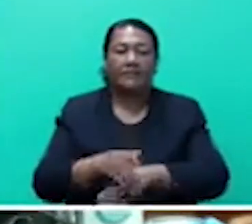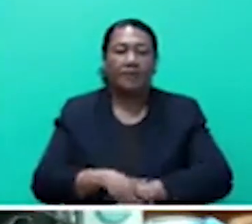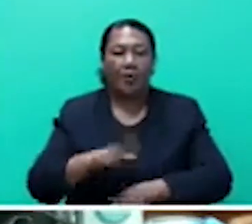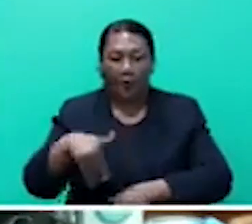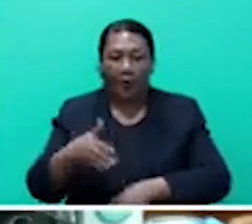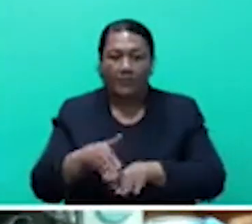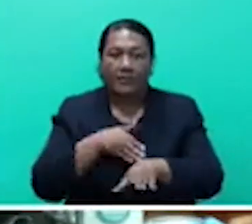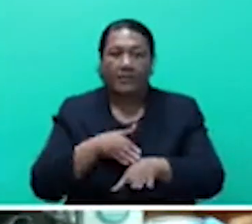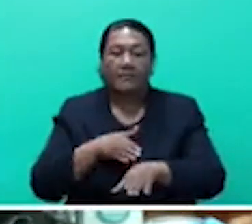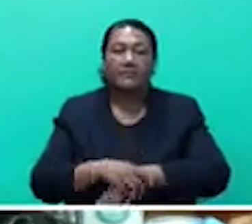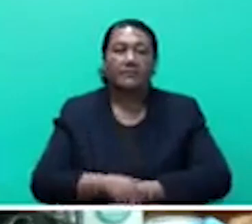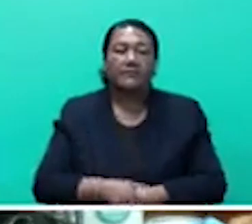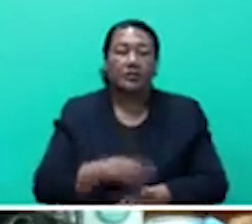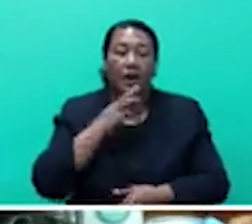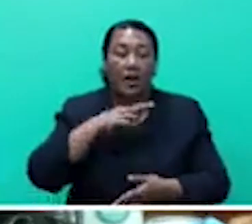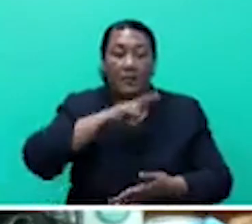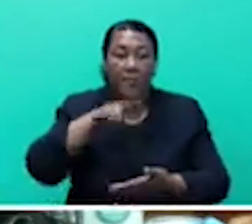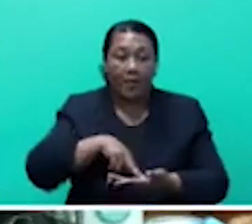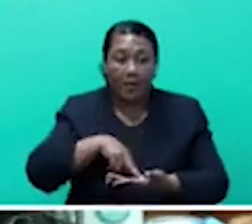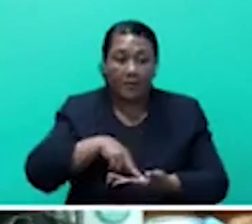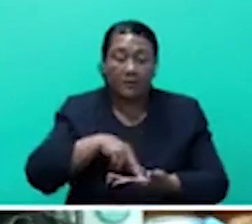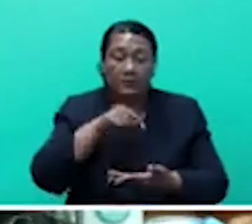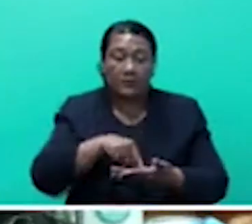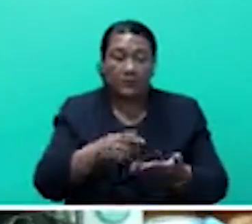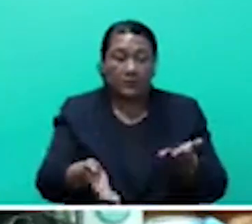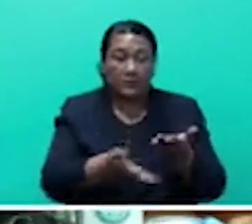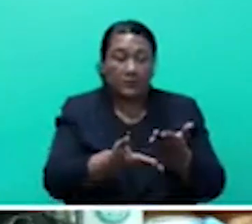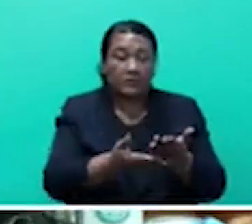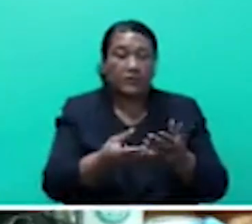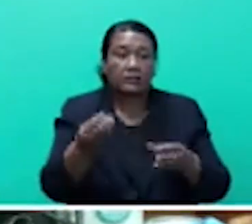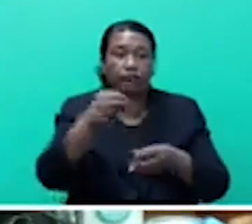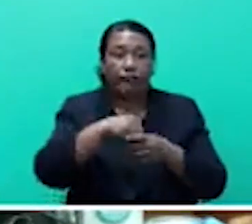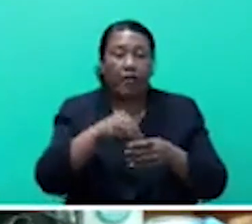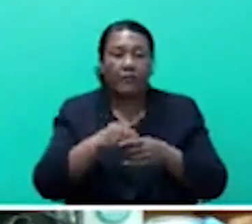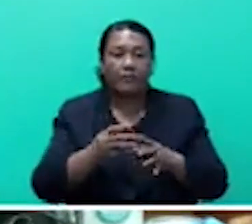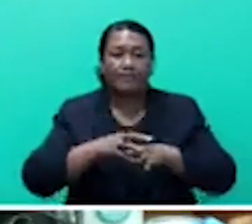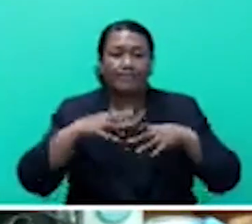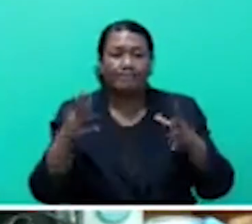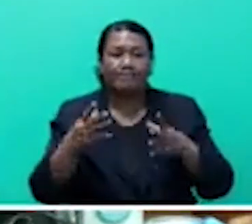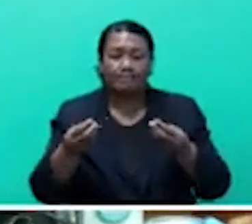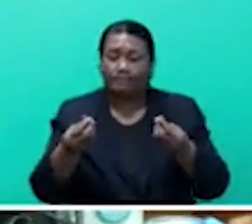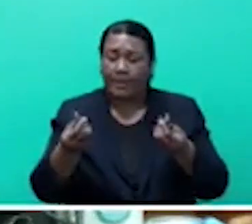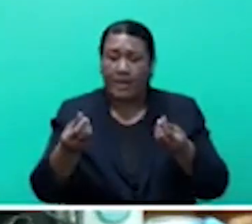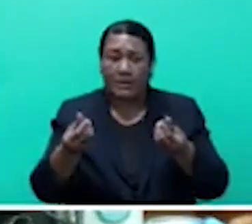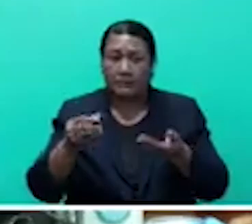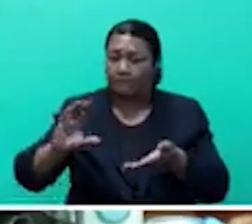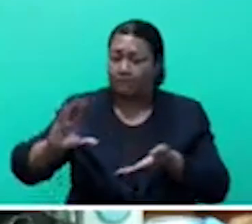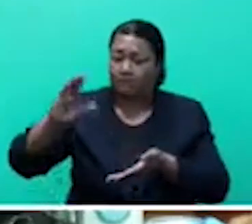highlighted in this report, unfortunately, involves huge amount of money.